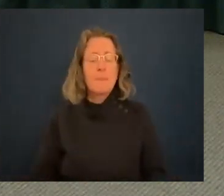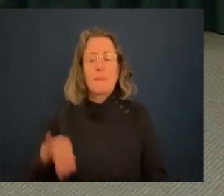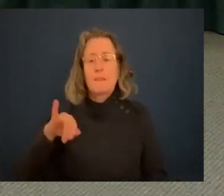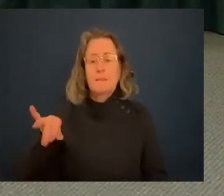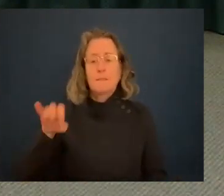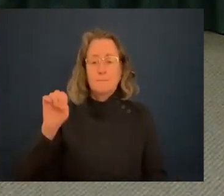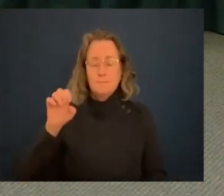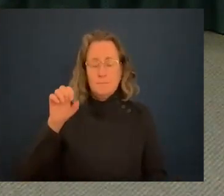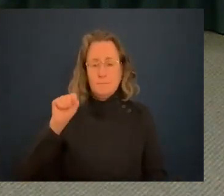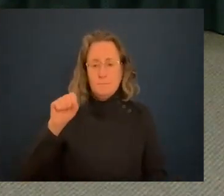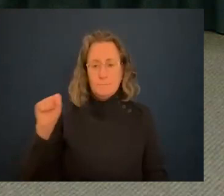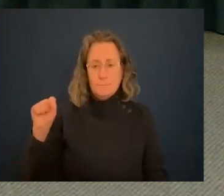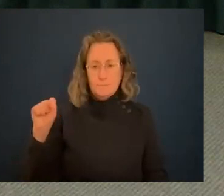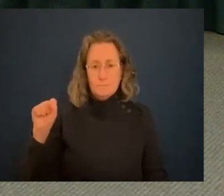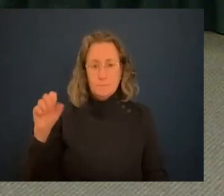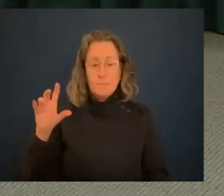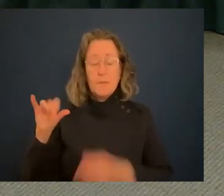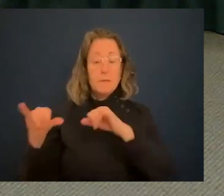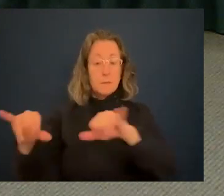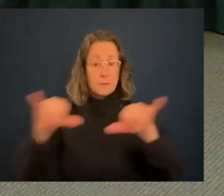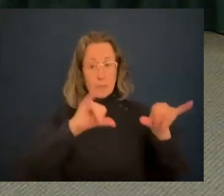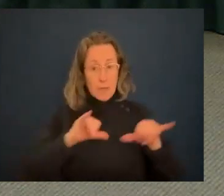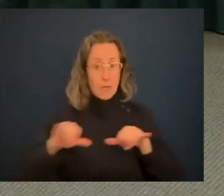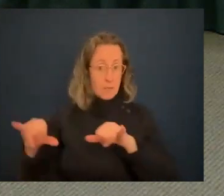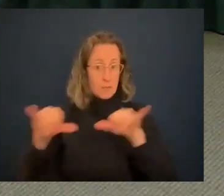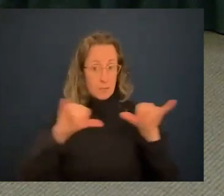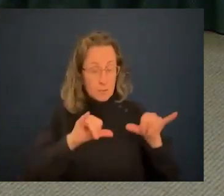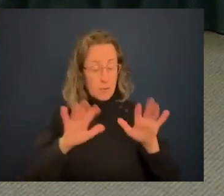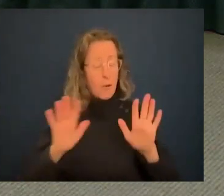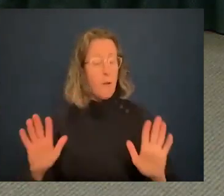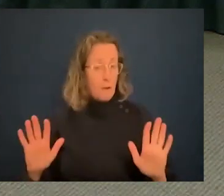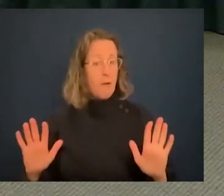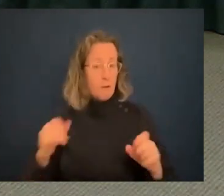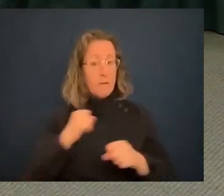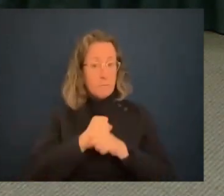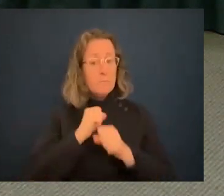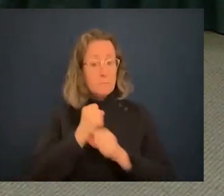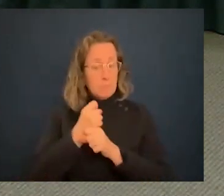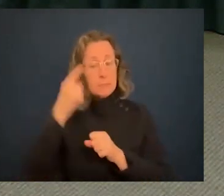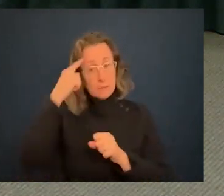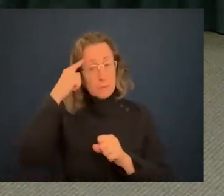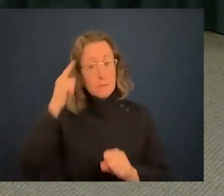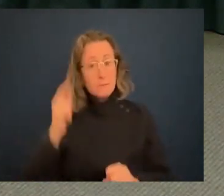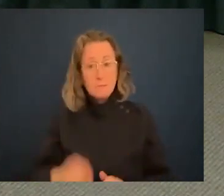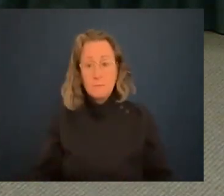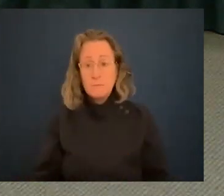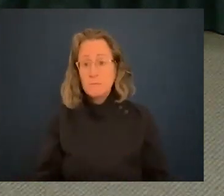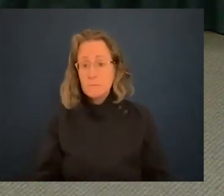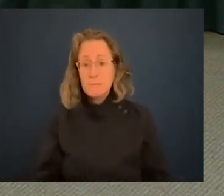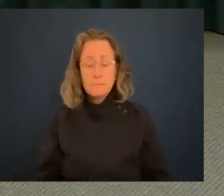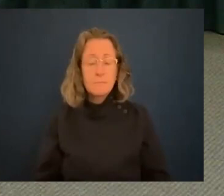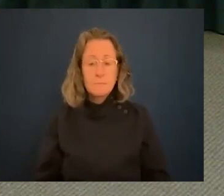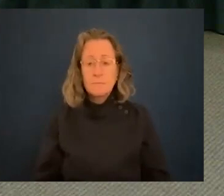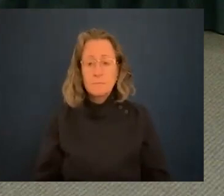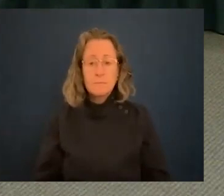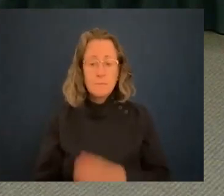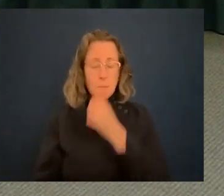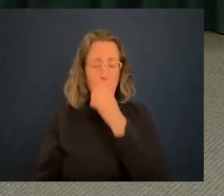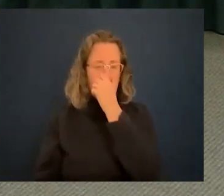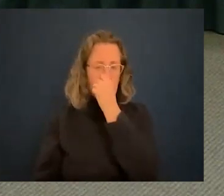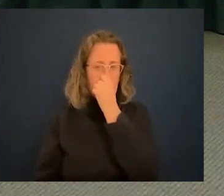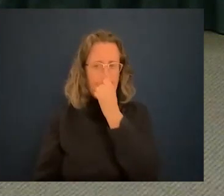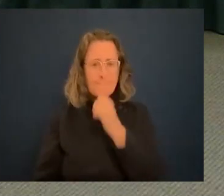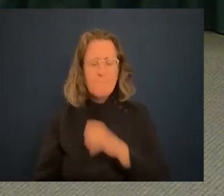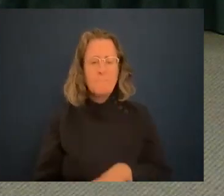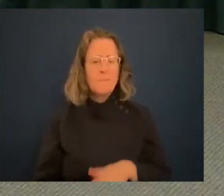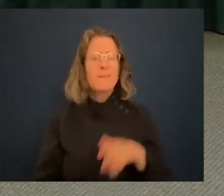the standard as a goal makes a lot of sense especially hearing about what it is like